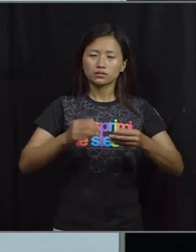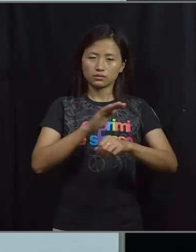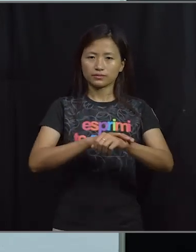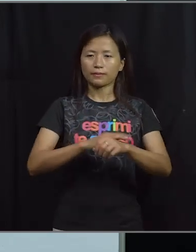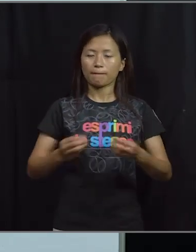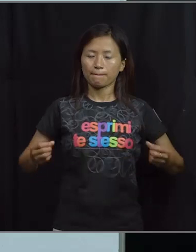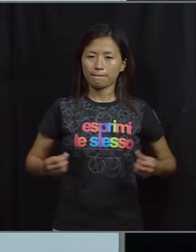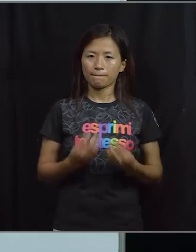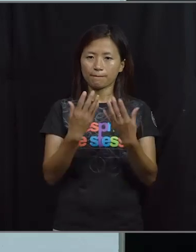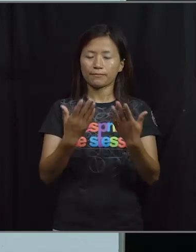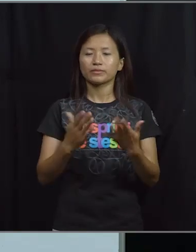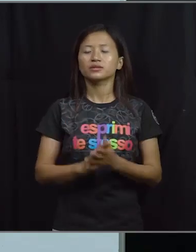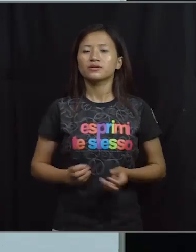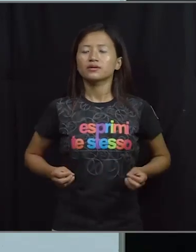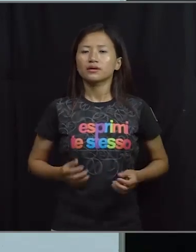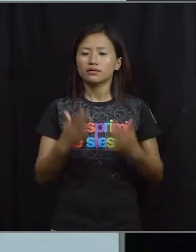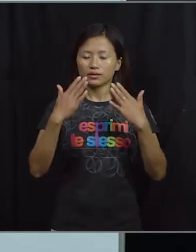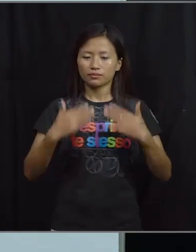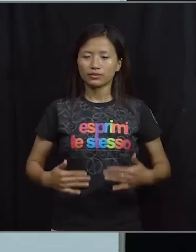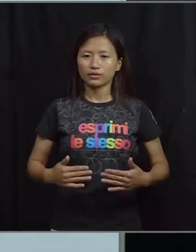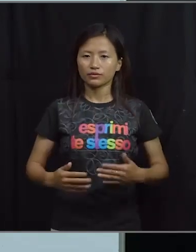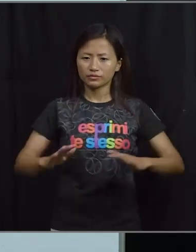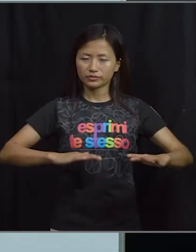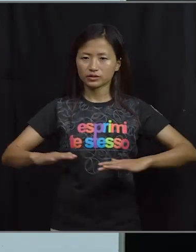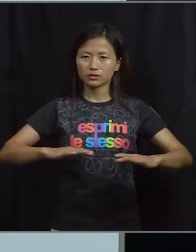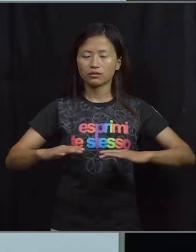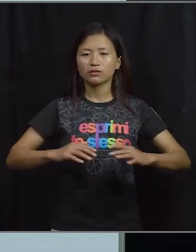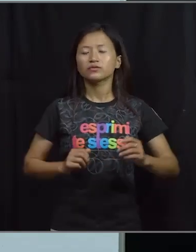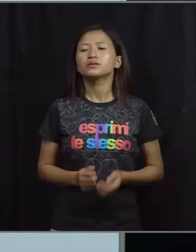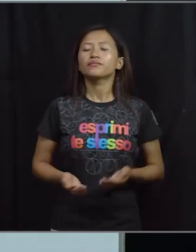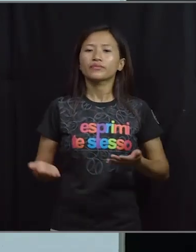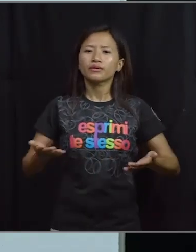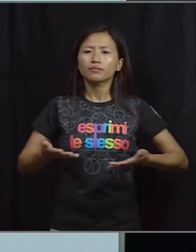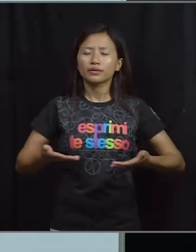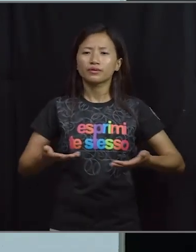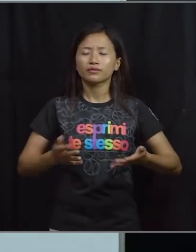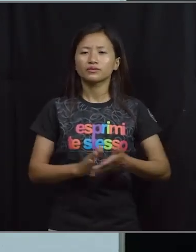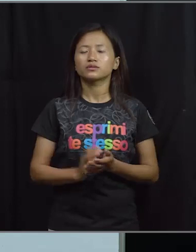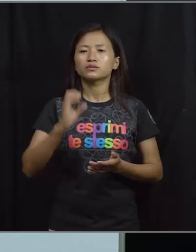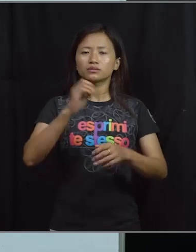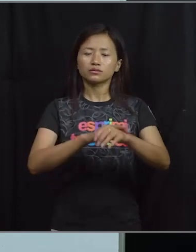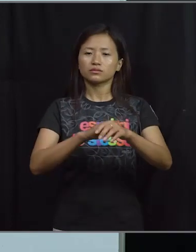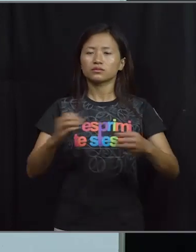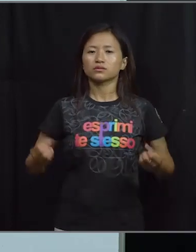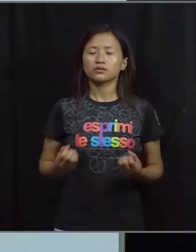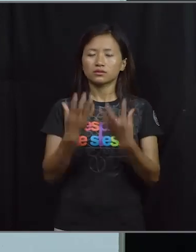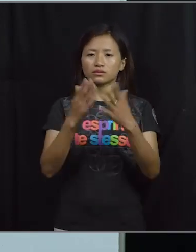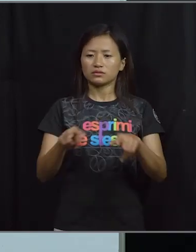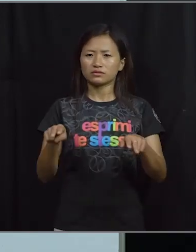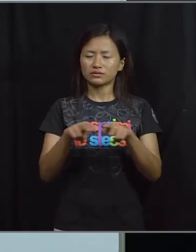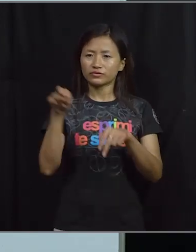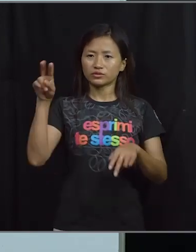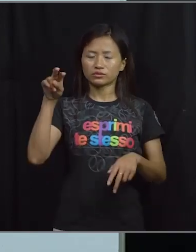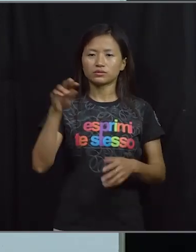competency. The first competency is behavioral competency. So behavioral competency refers to the behavior that